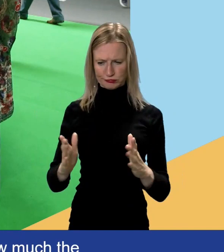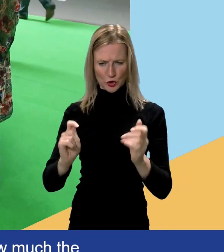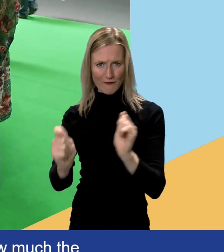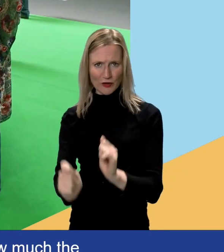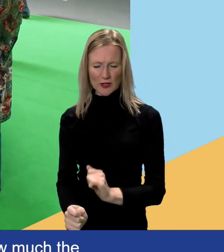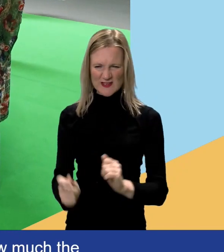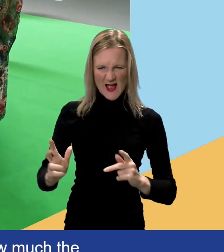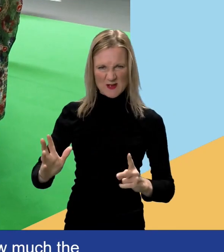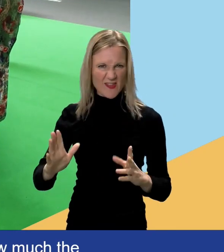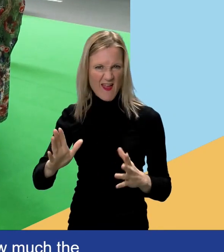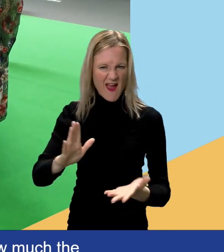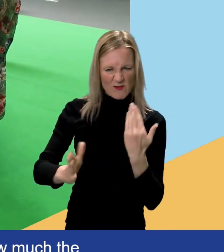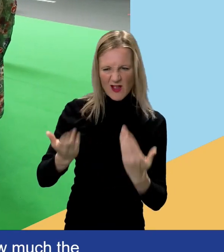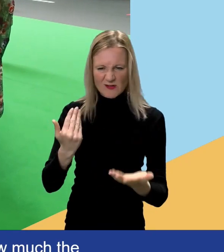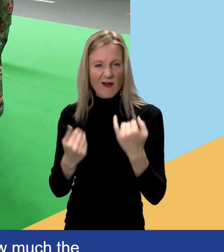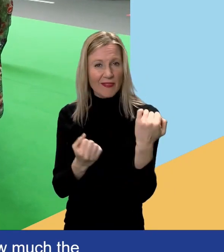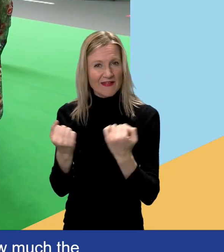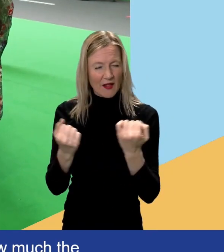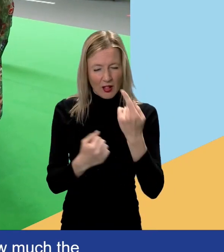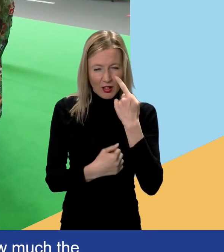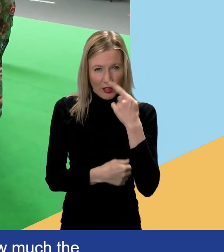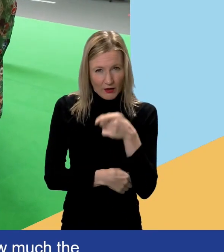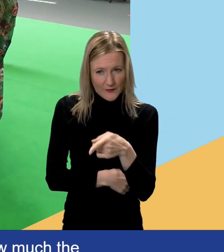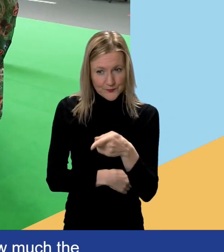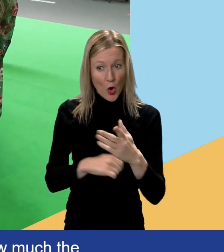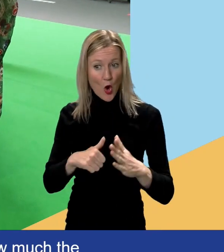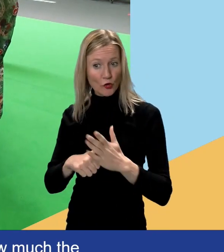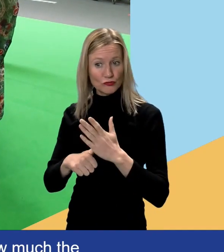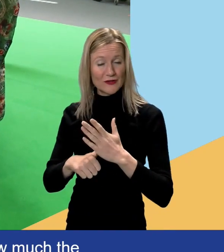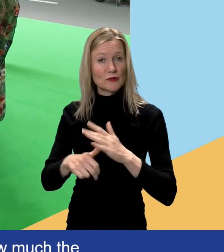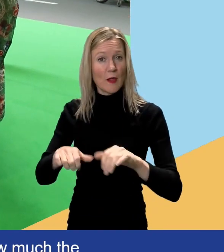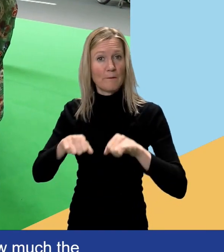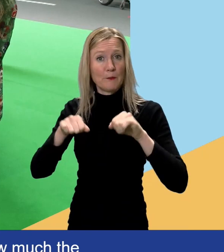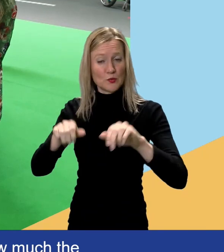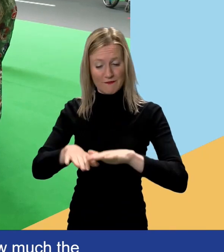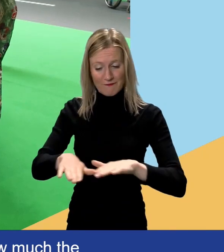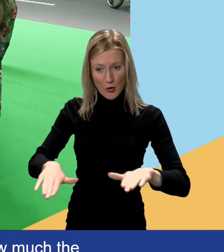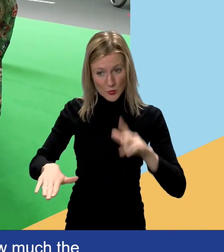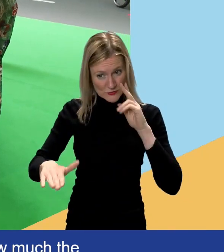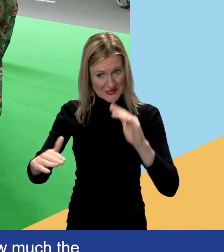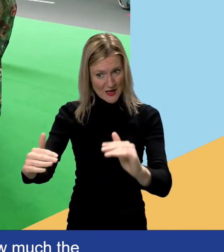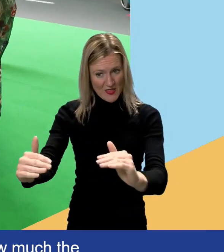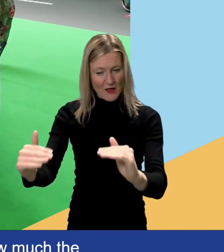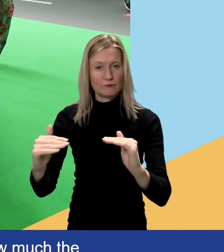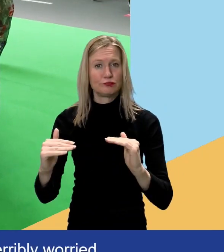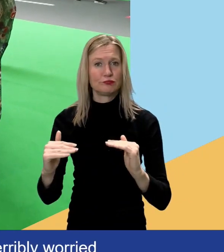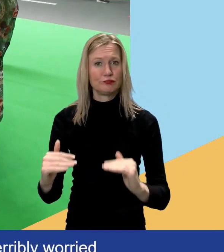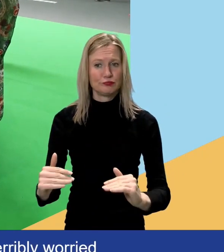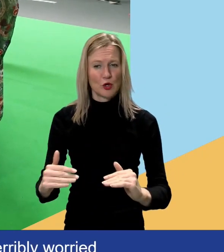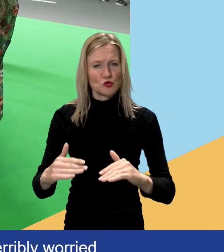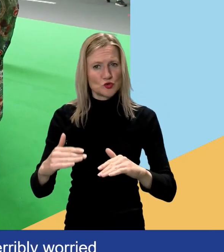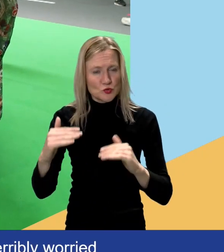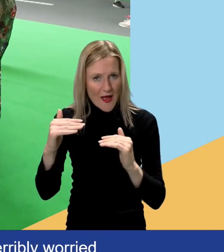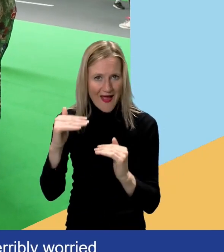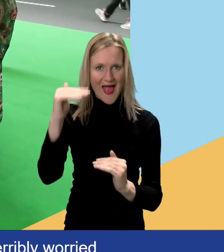sounds terribly worrying, but this would have been the original boot floor, this height here. So you can see how much they've cut to create that headroom